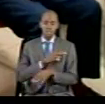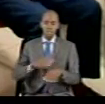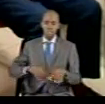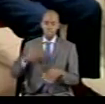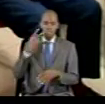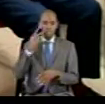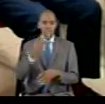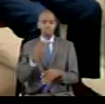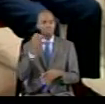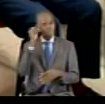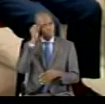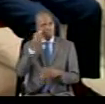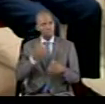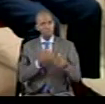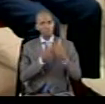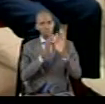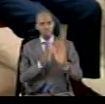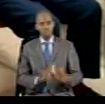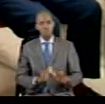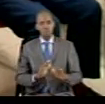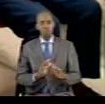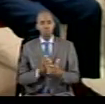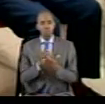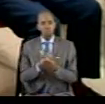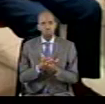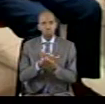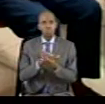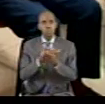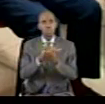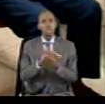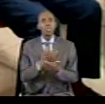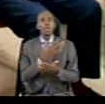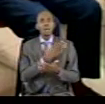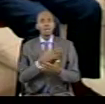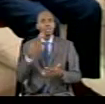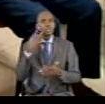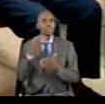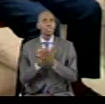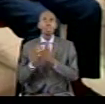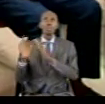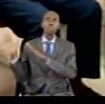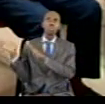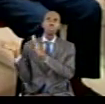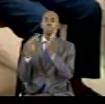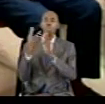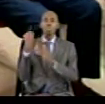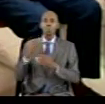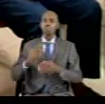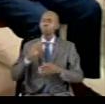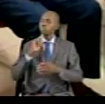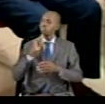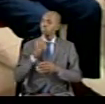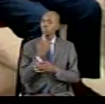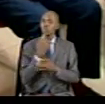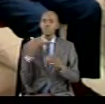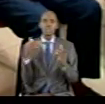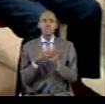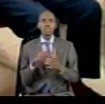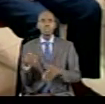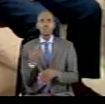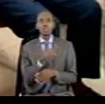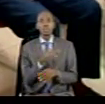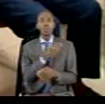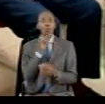toiling in rowing, for the wind was contrary unto them. When the wind